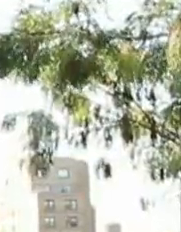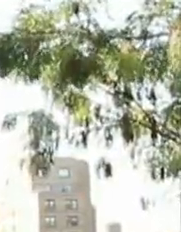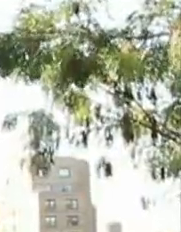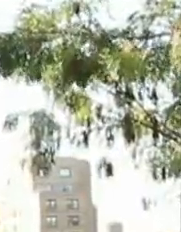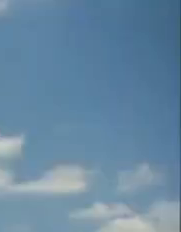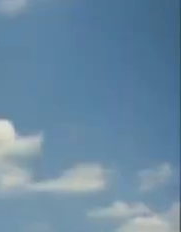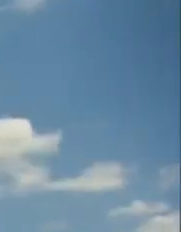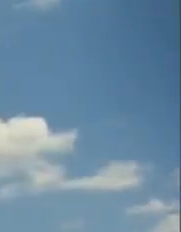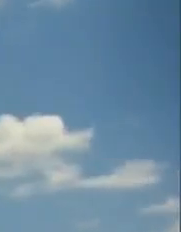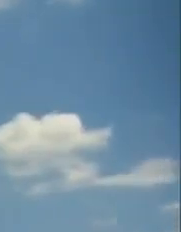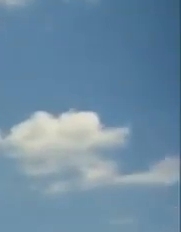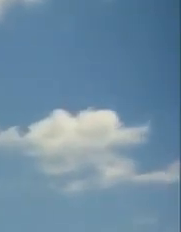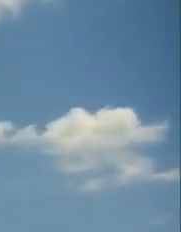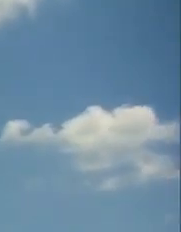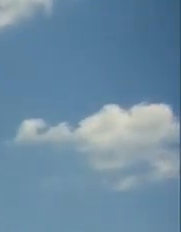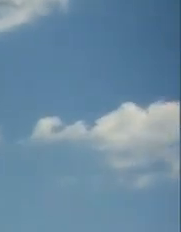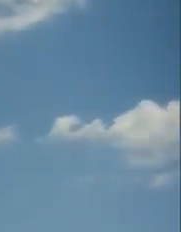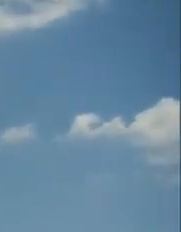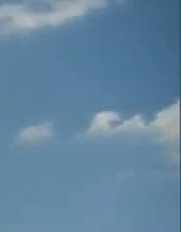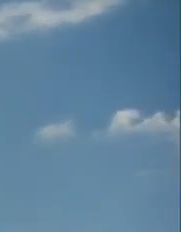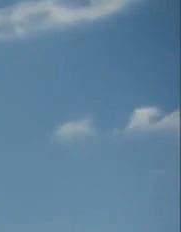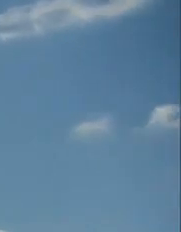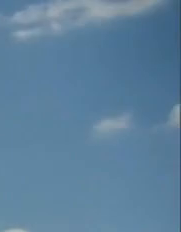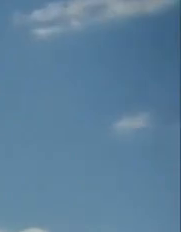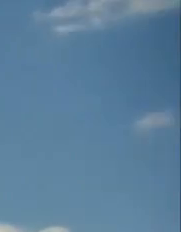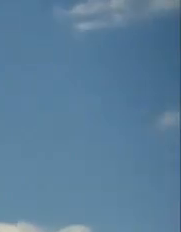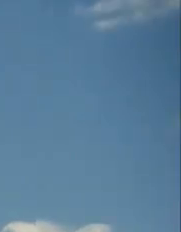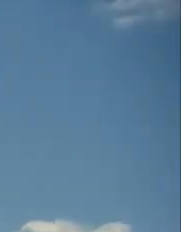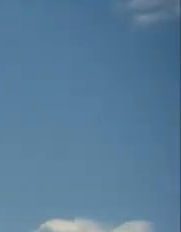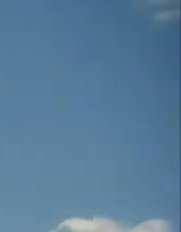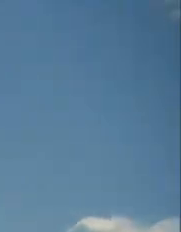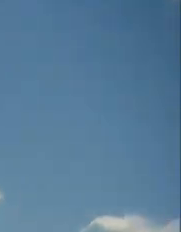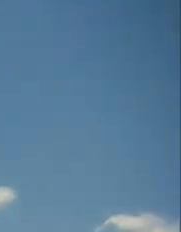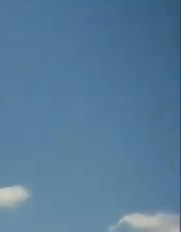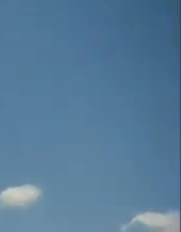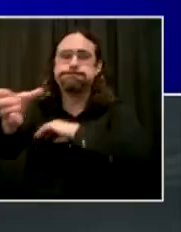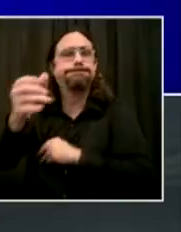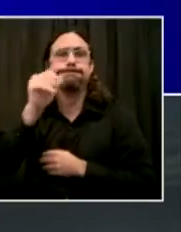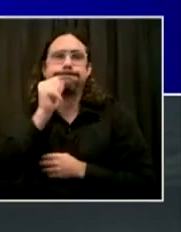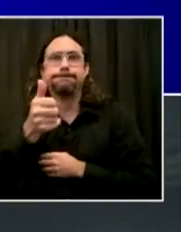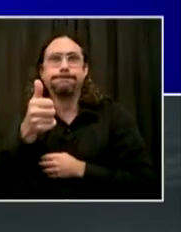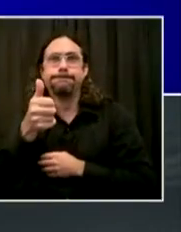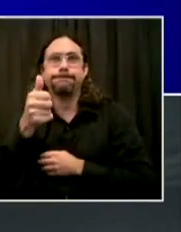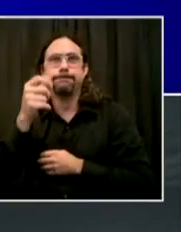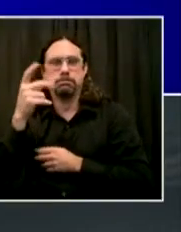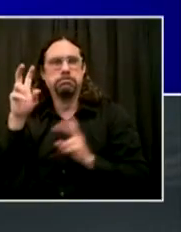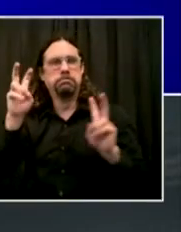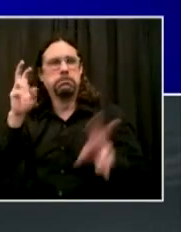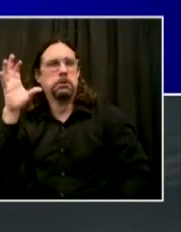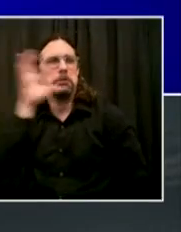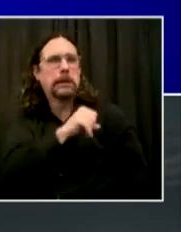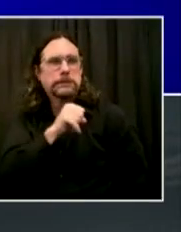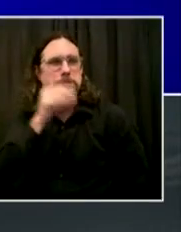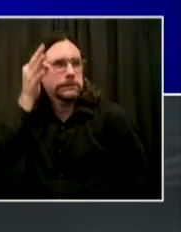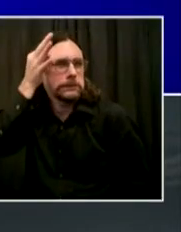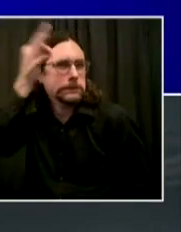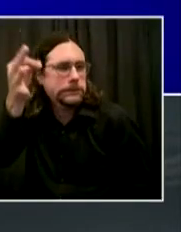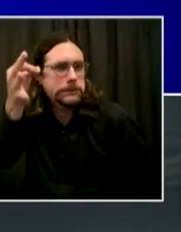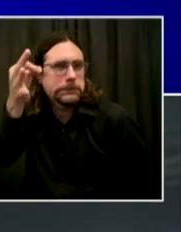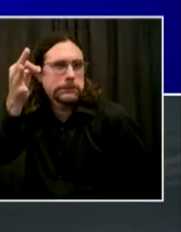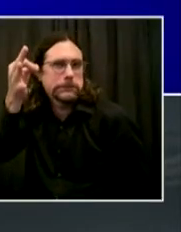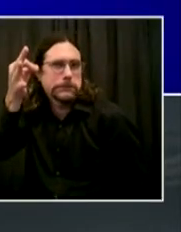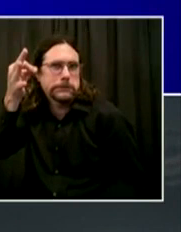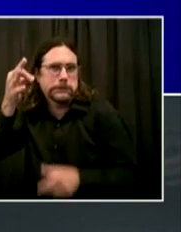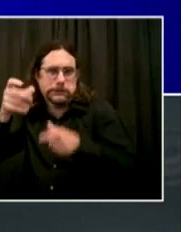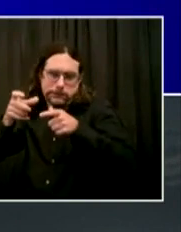BIG APPLE'S MAYOR ALSO ANNOUNCING BARRICADES WILL BE SET UP TO PREVENT FLOODING IN LOWER MANHATTAN. WE'RE NOT TAKING ANY CHANCES AT ALL AND FOR